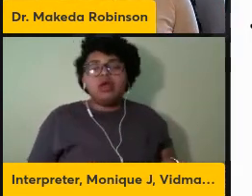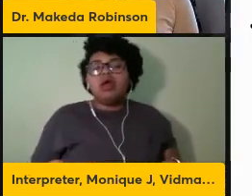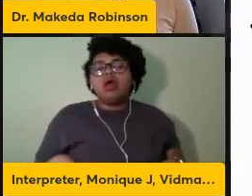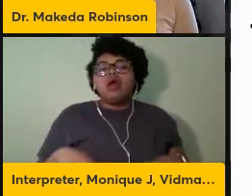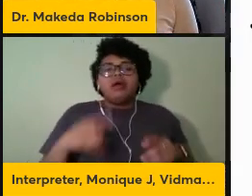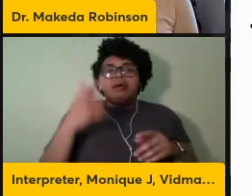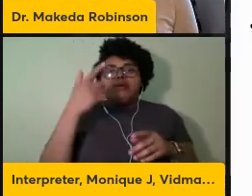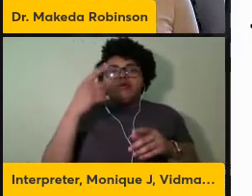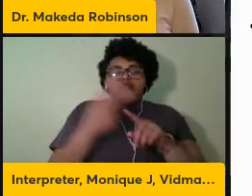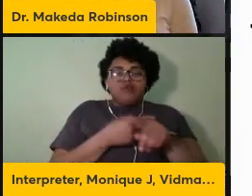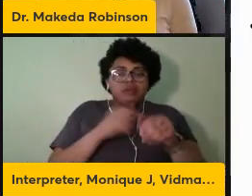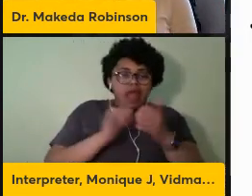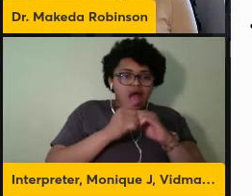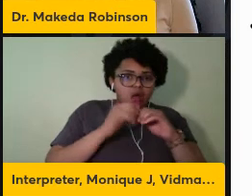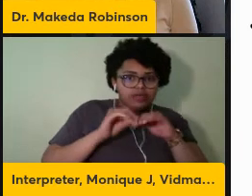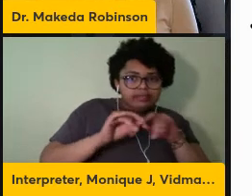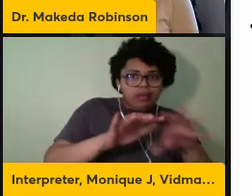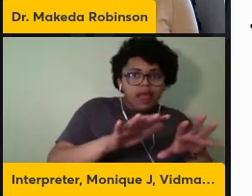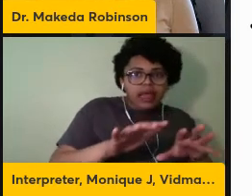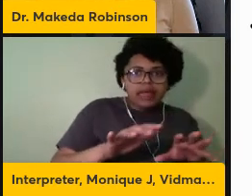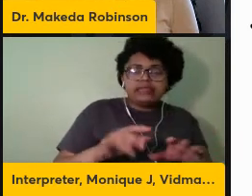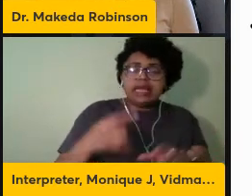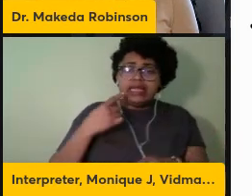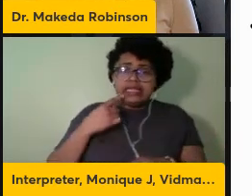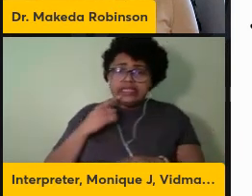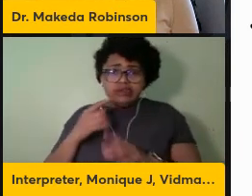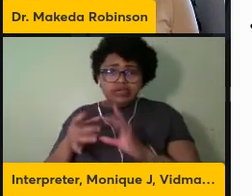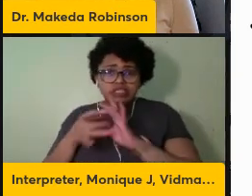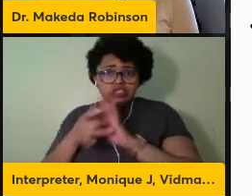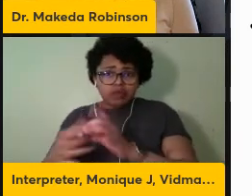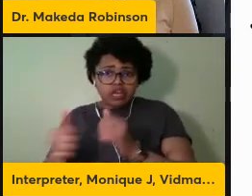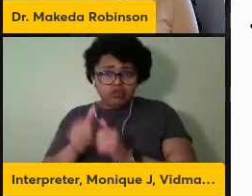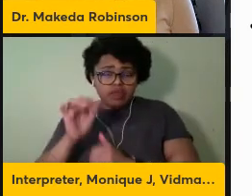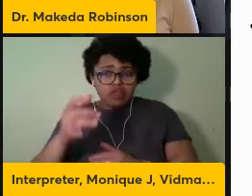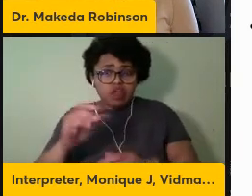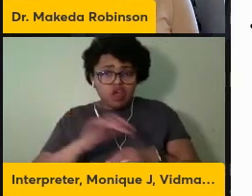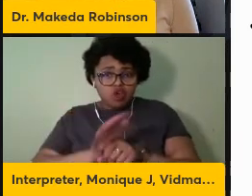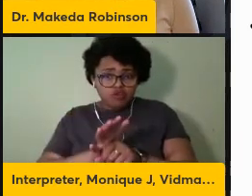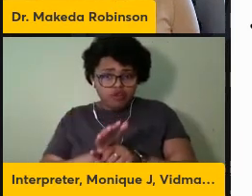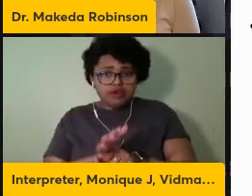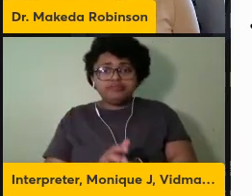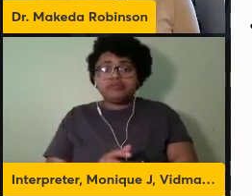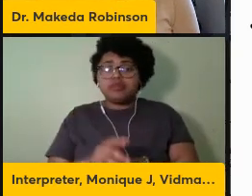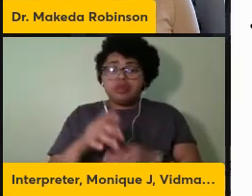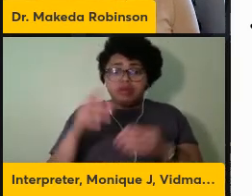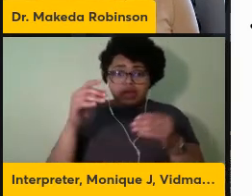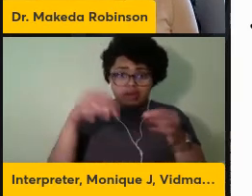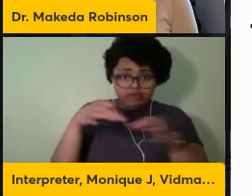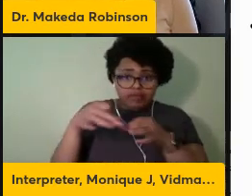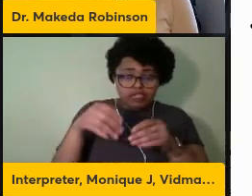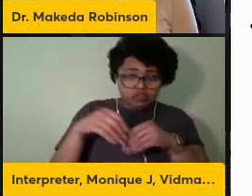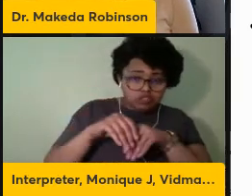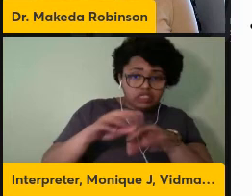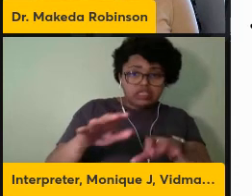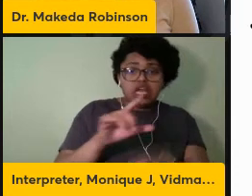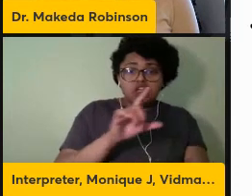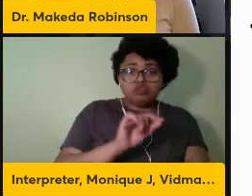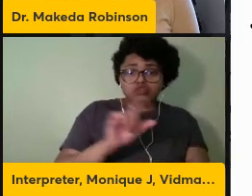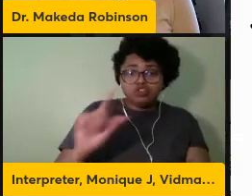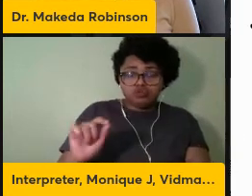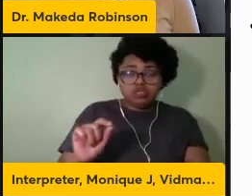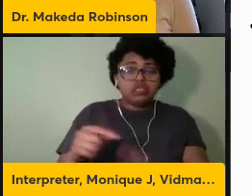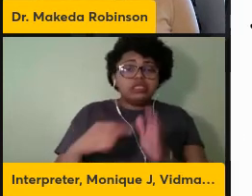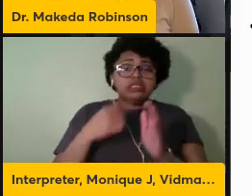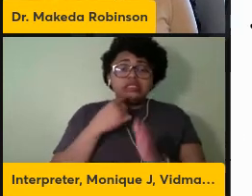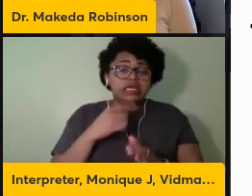of COVID-19. And this Nature Medicine paper came out in 2020, demonstrating that young children and